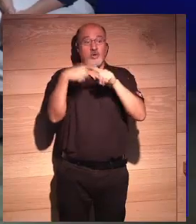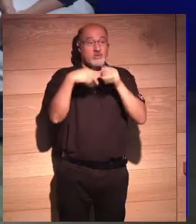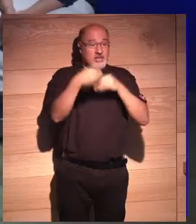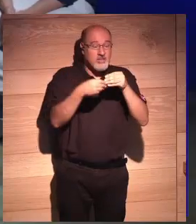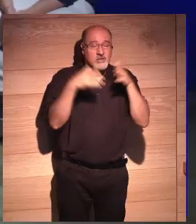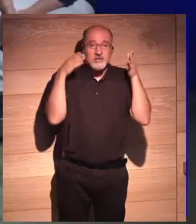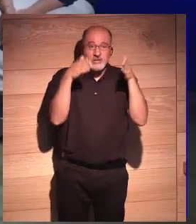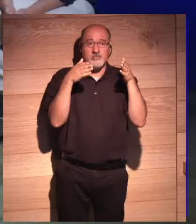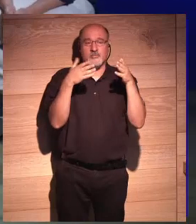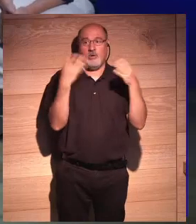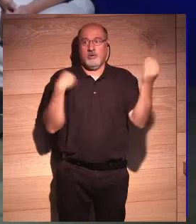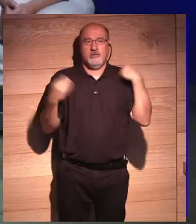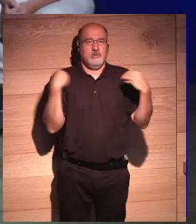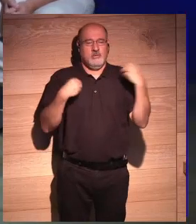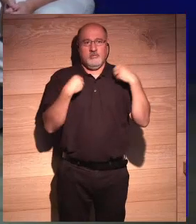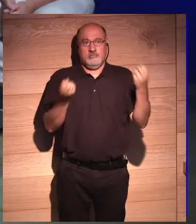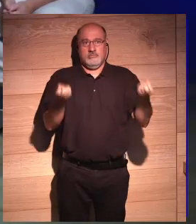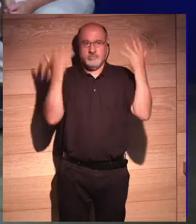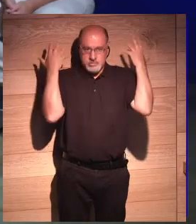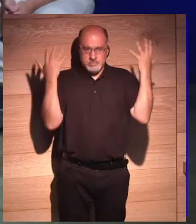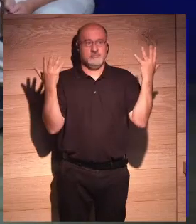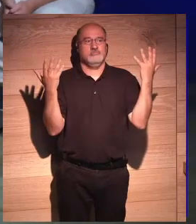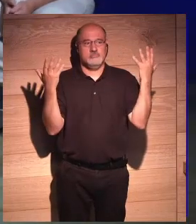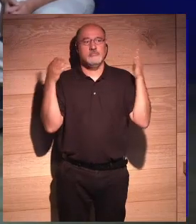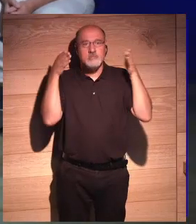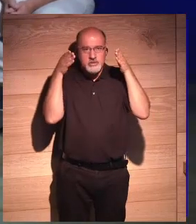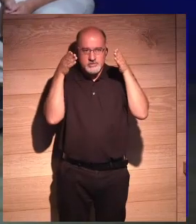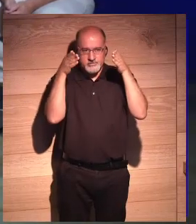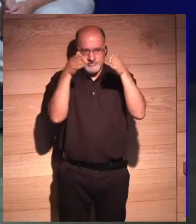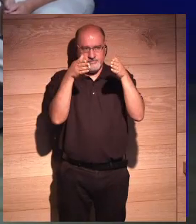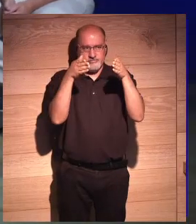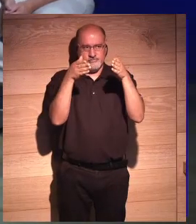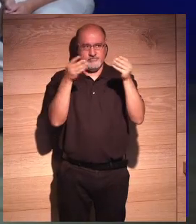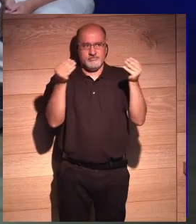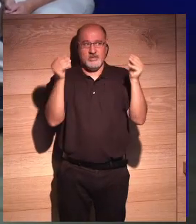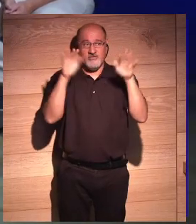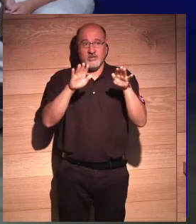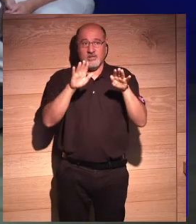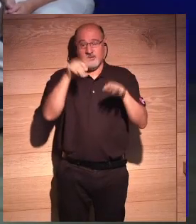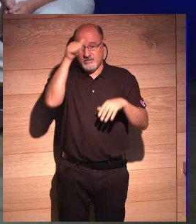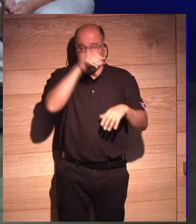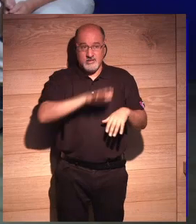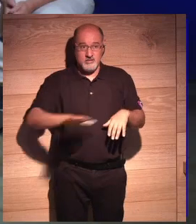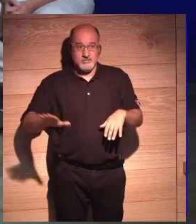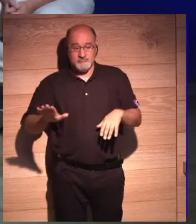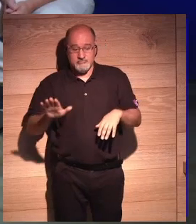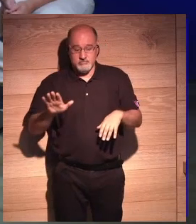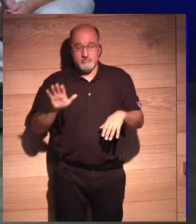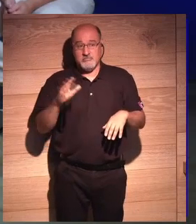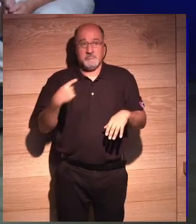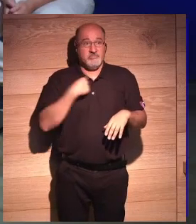focused, to stay focused. And as we have so many stimuli, we lose a